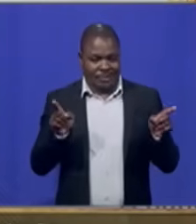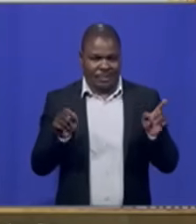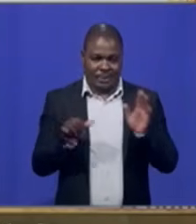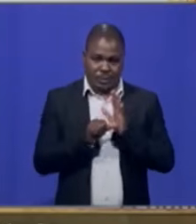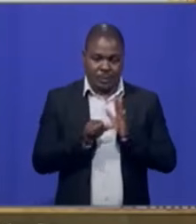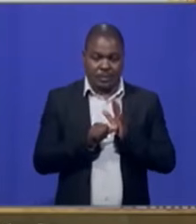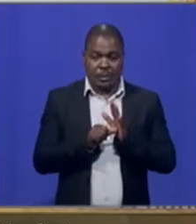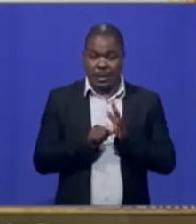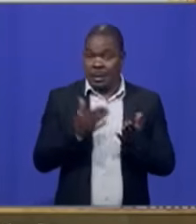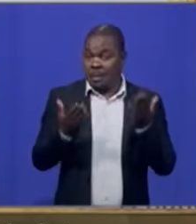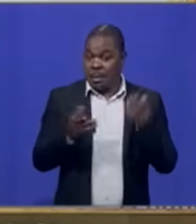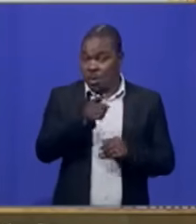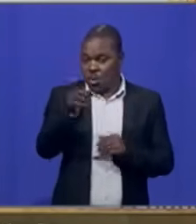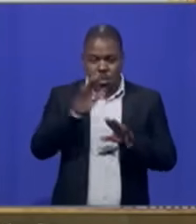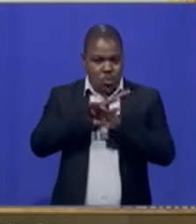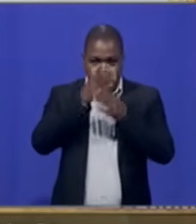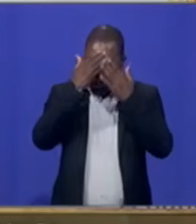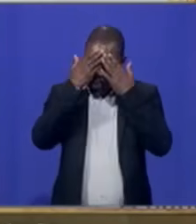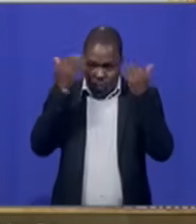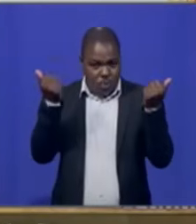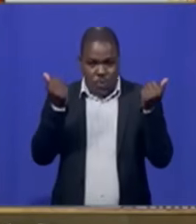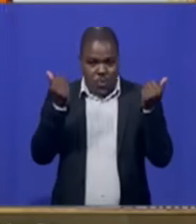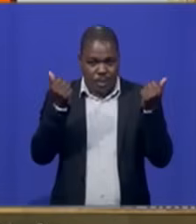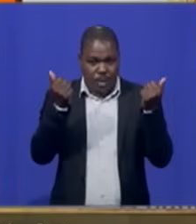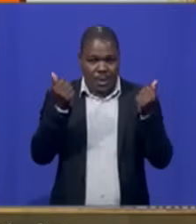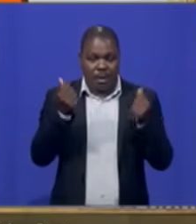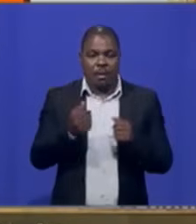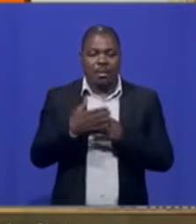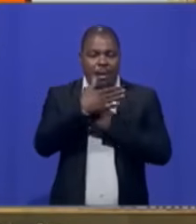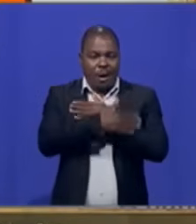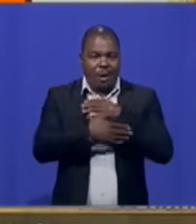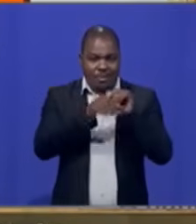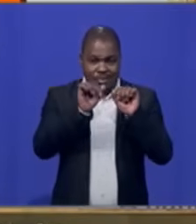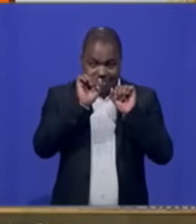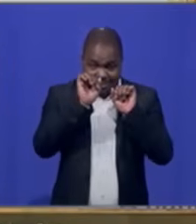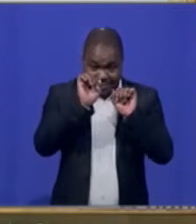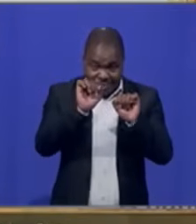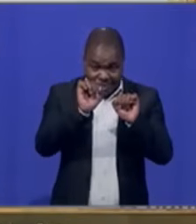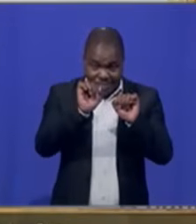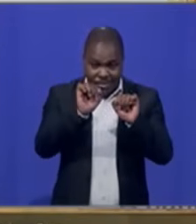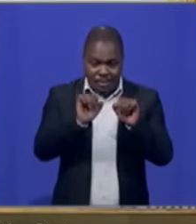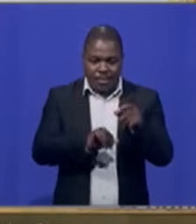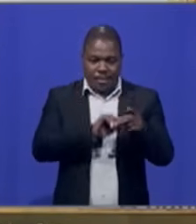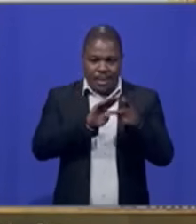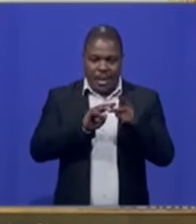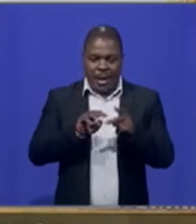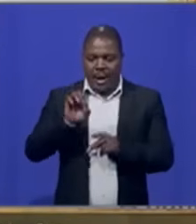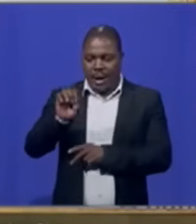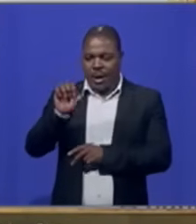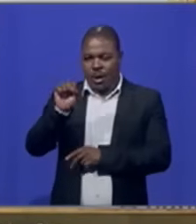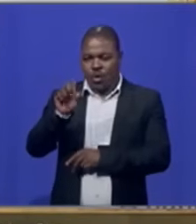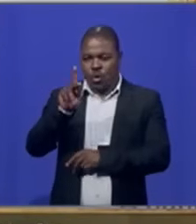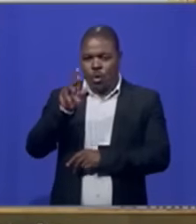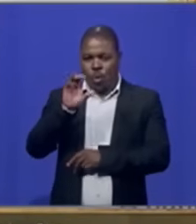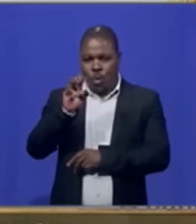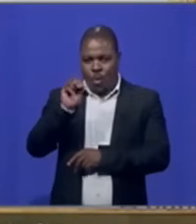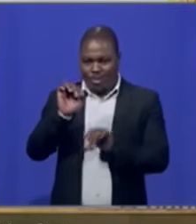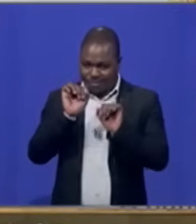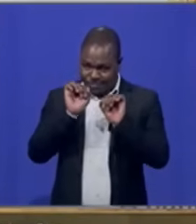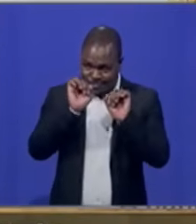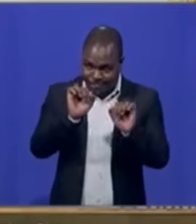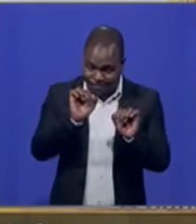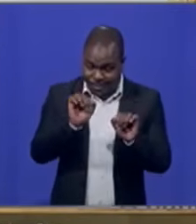Maybe you may not be aware that it is your country, it is your Eskom that